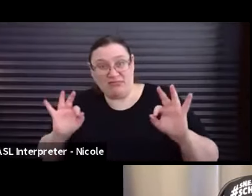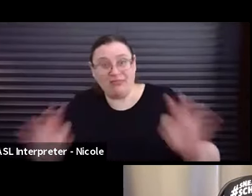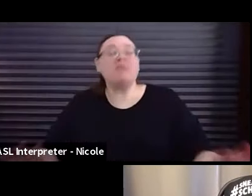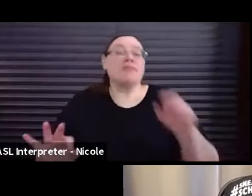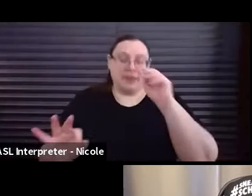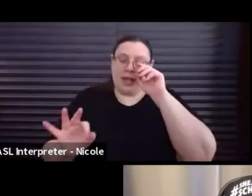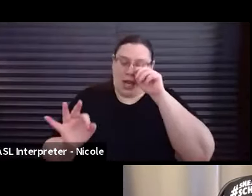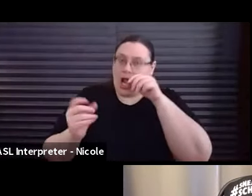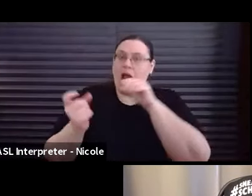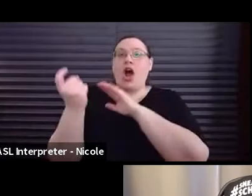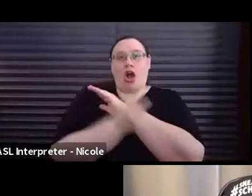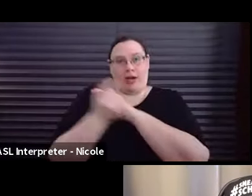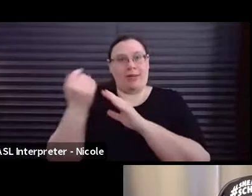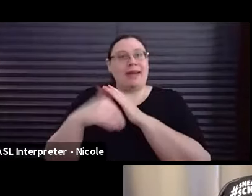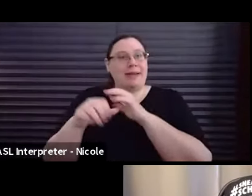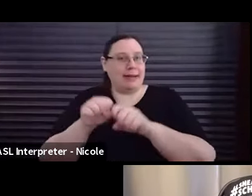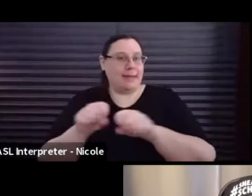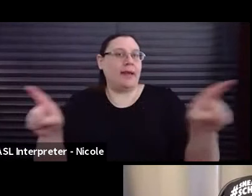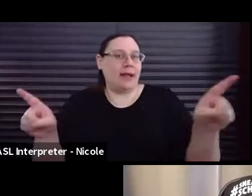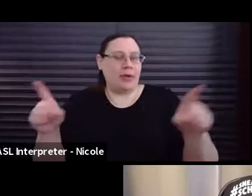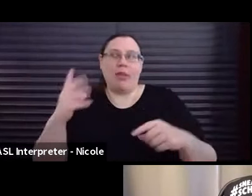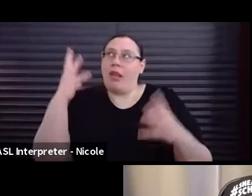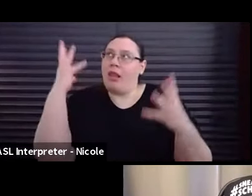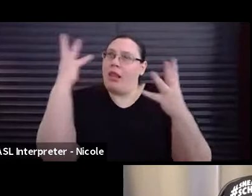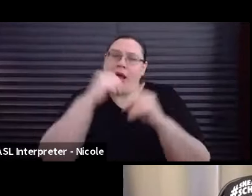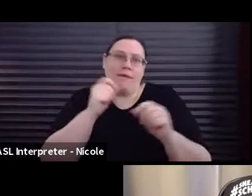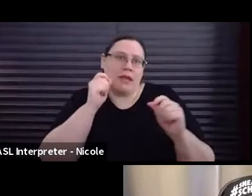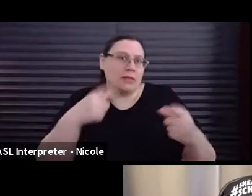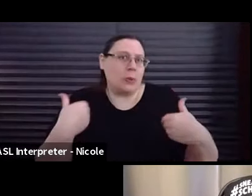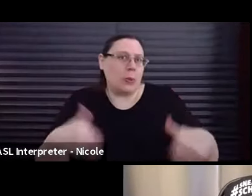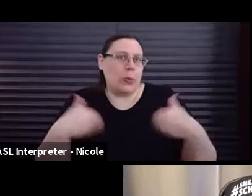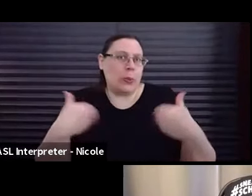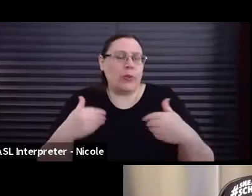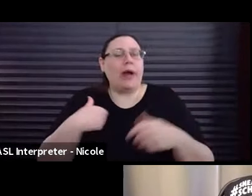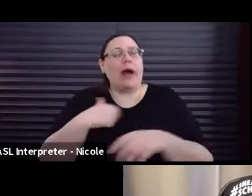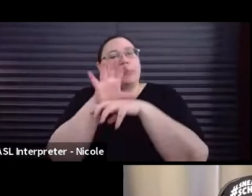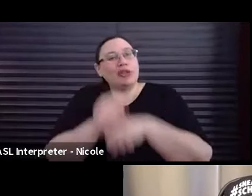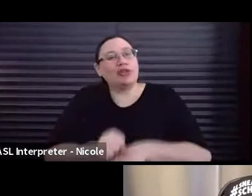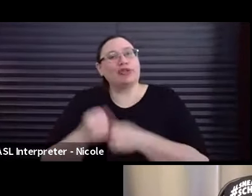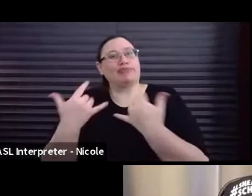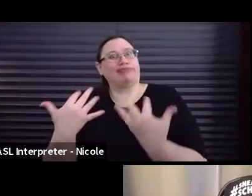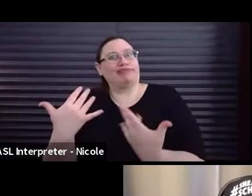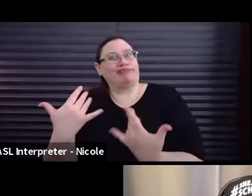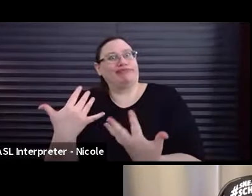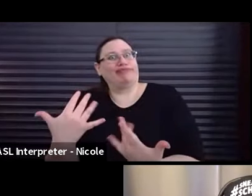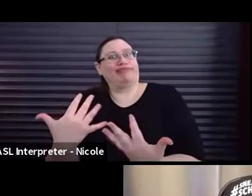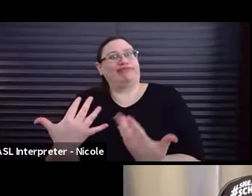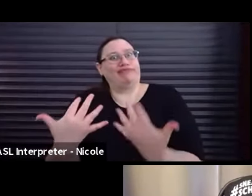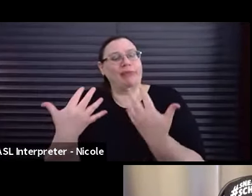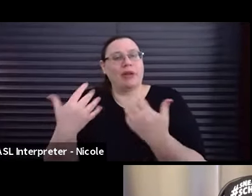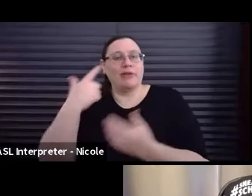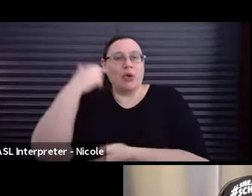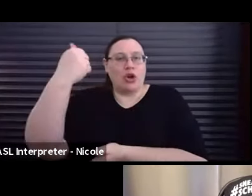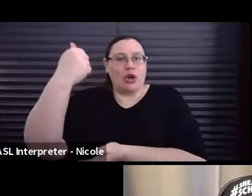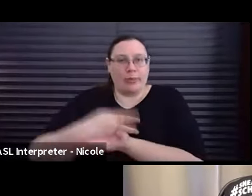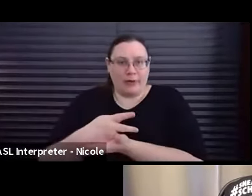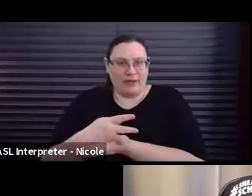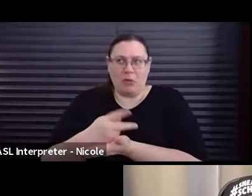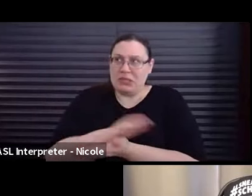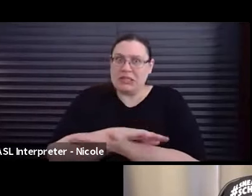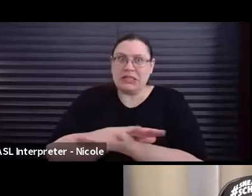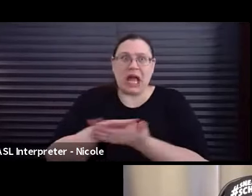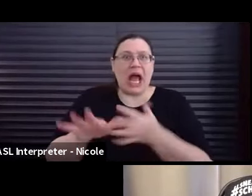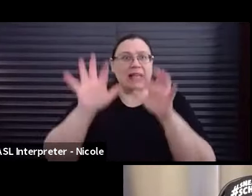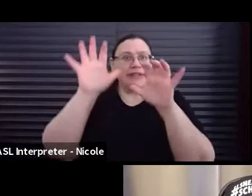the automatic email was a lovely surprise since I'm used to waiting for sort of the approval, so it was nice to get